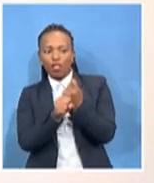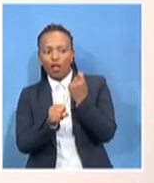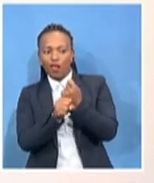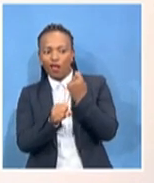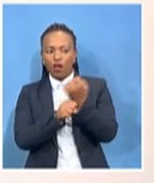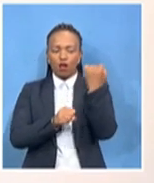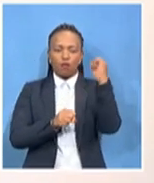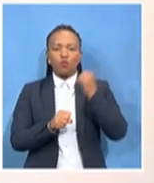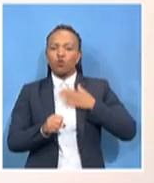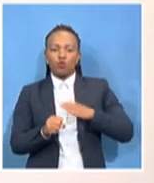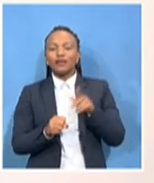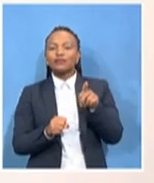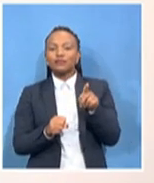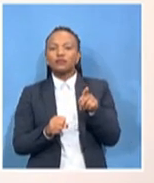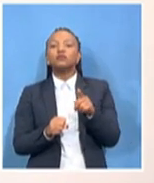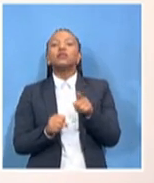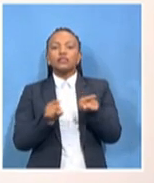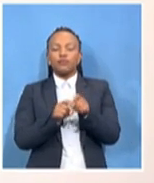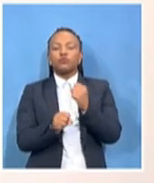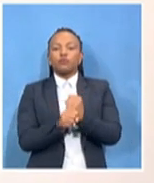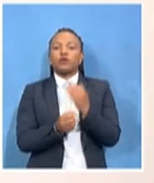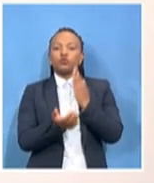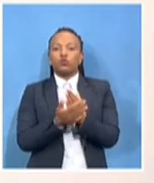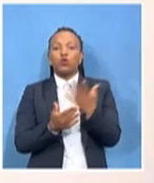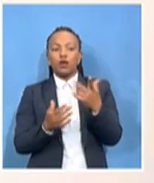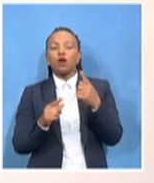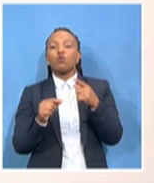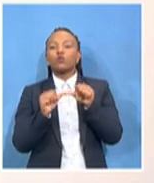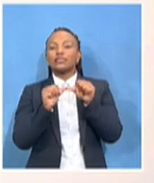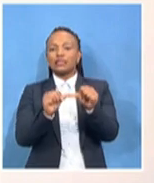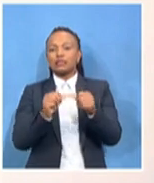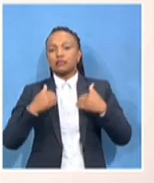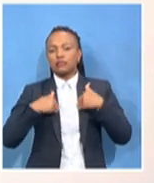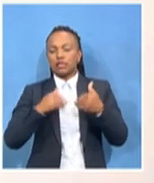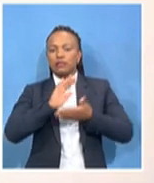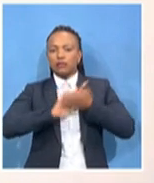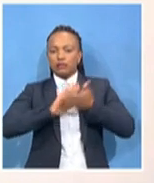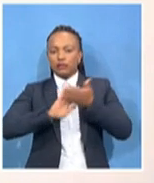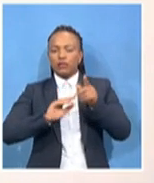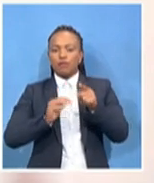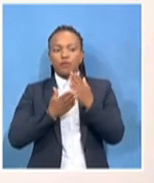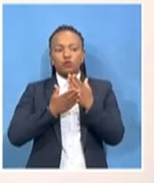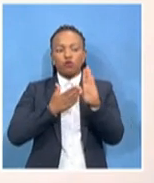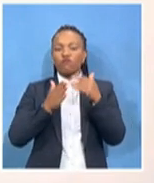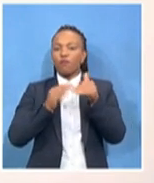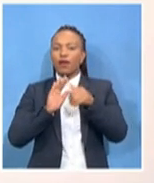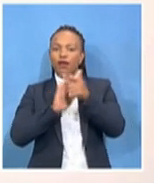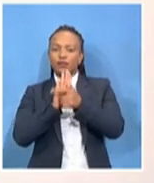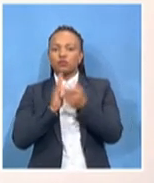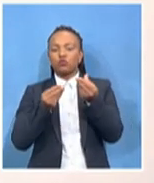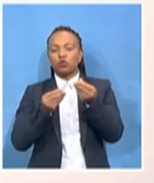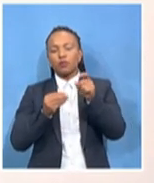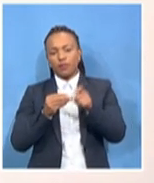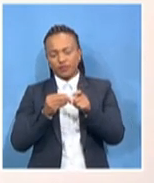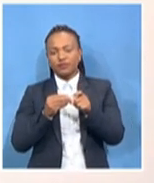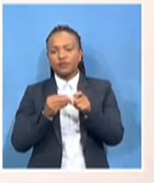that the willing buyer, willing seller clause in itself is completely removed from any legislative documents in this country. So we welcome, of course, the ventilation of